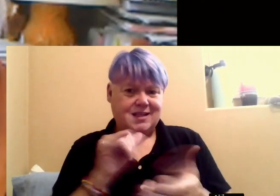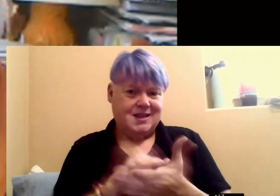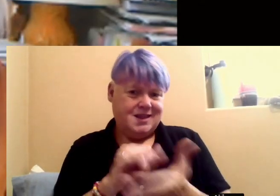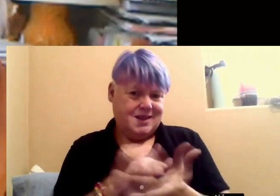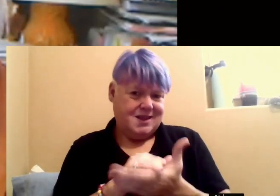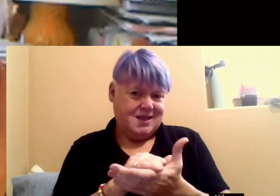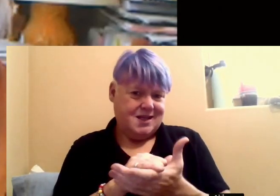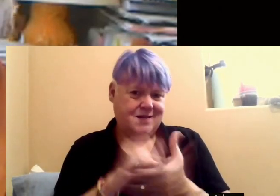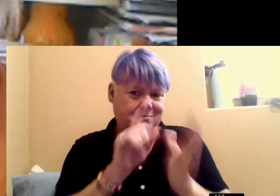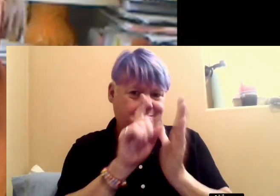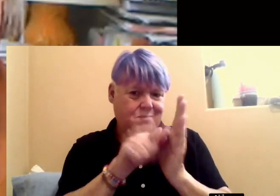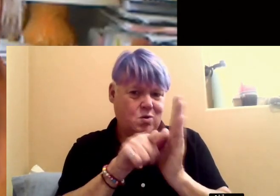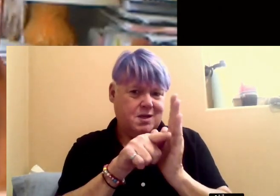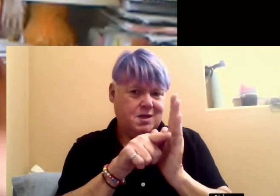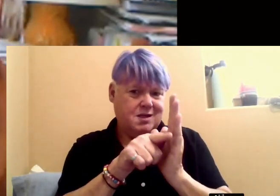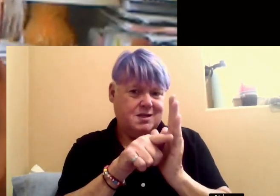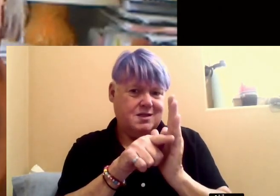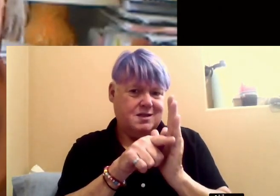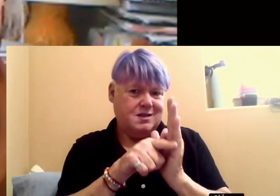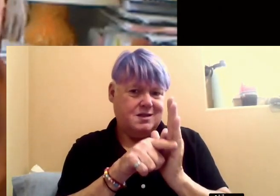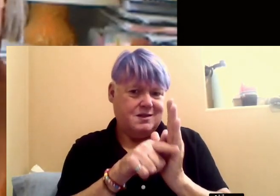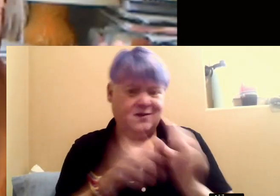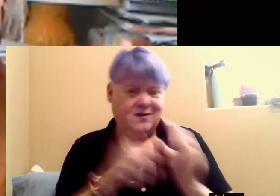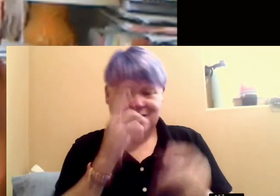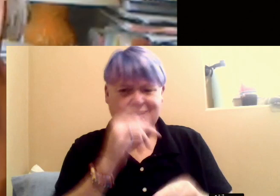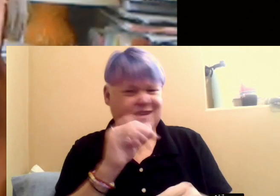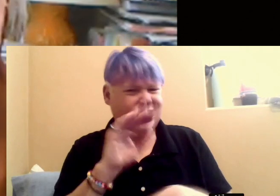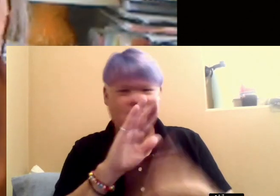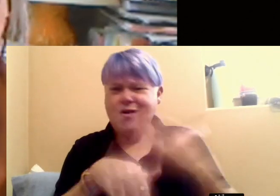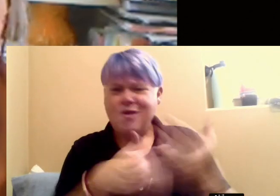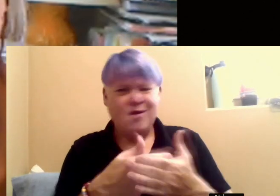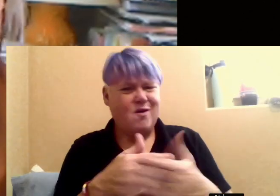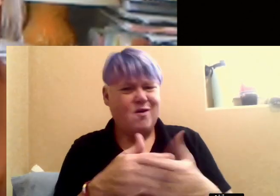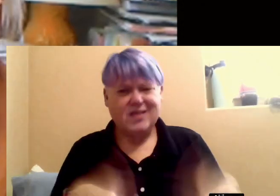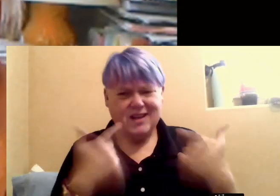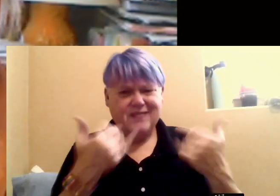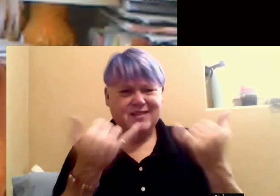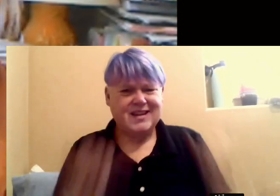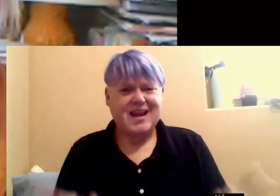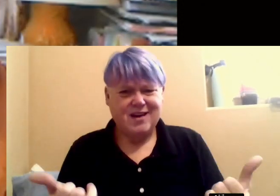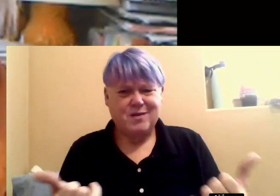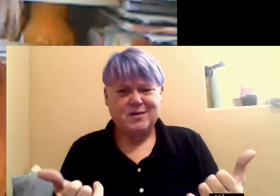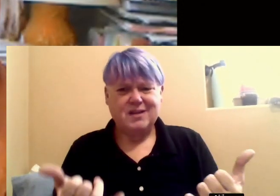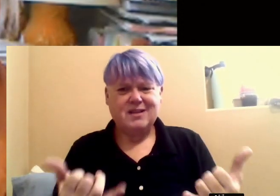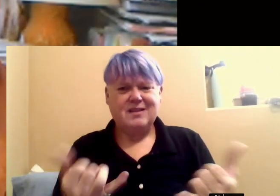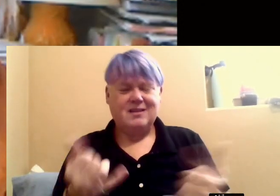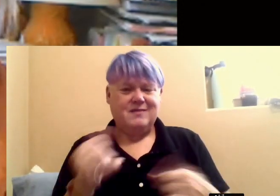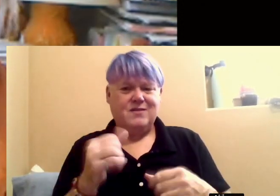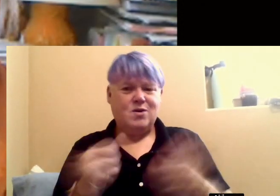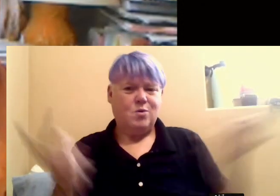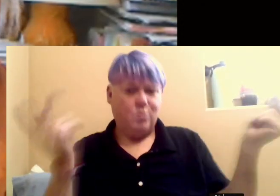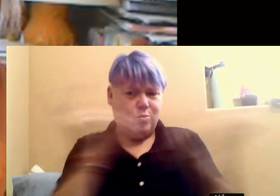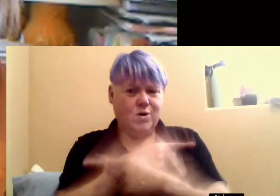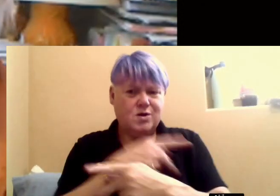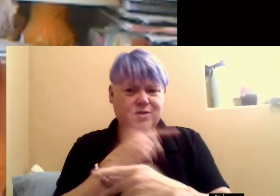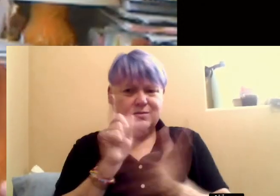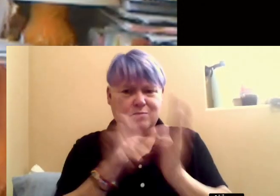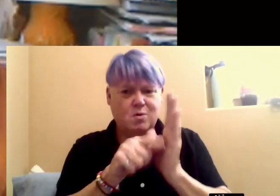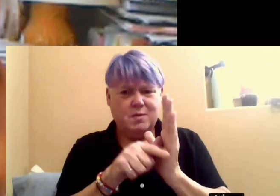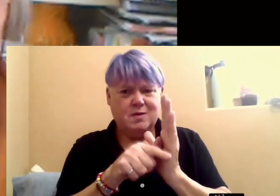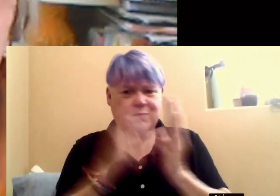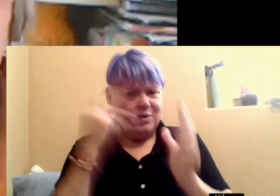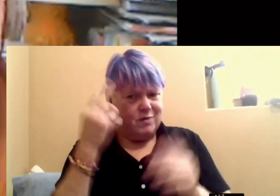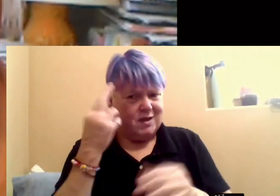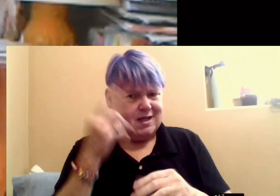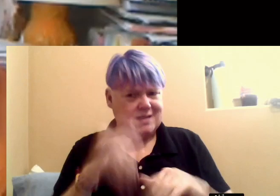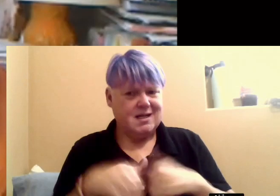initializing moment of complete angst for your whole life, like the eternal now of your worst miserable moment when you realized